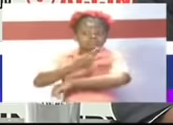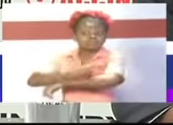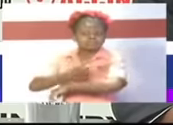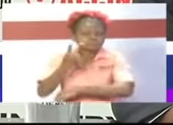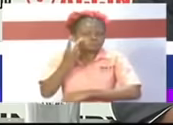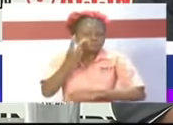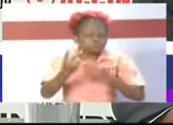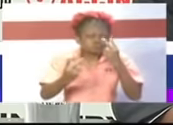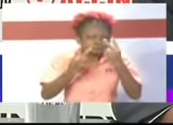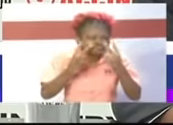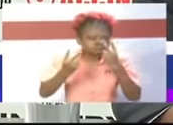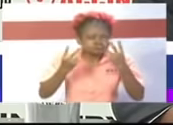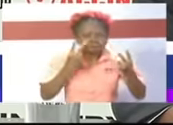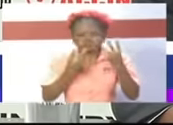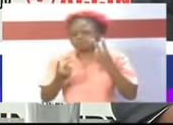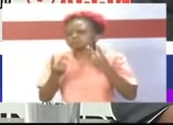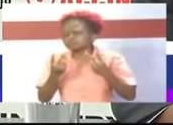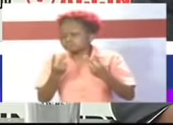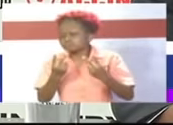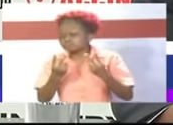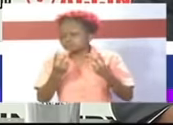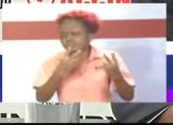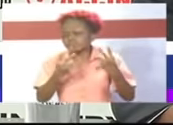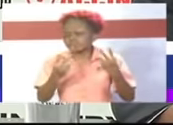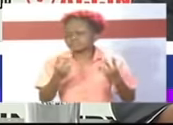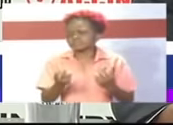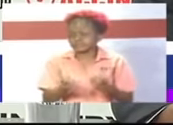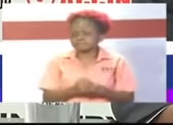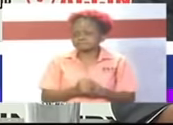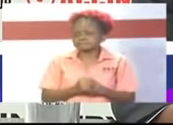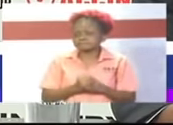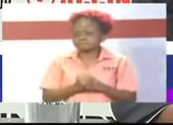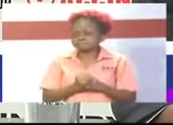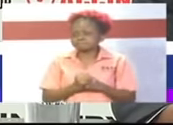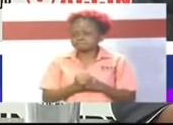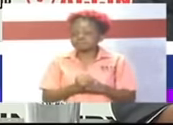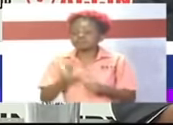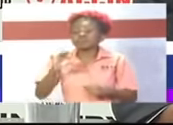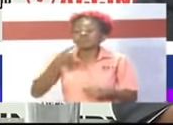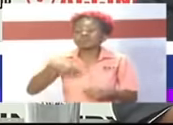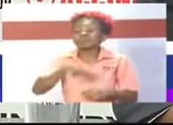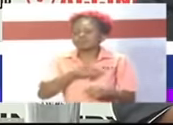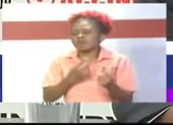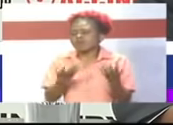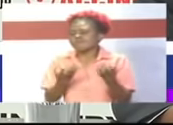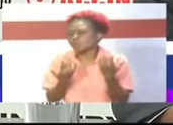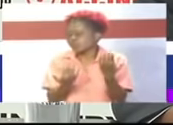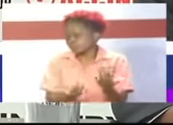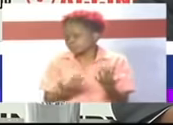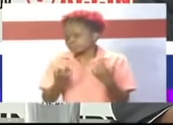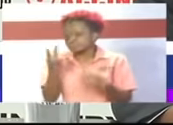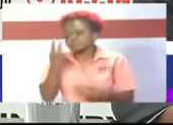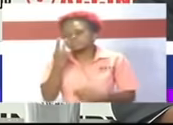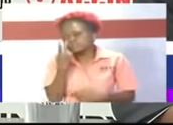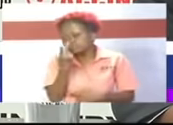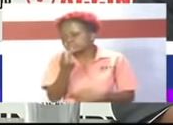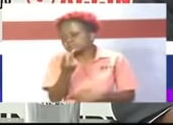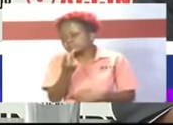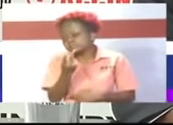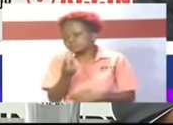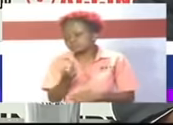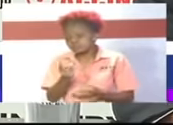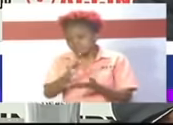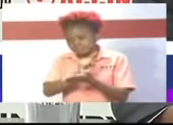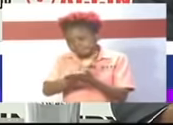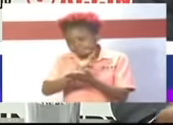positivity level began. But let's look at how the rest of the week unfolds before we see if we've actually jumped that high, or whether that